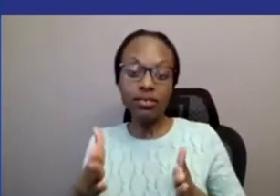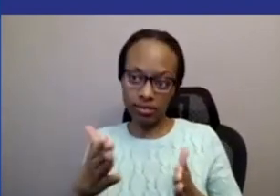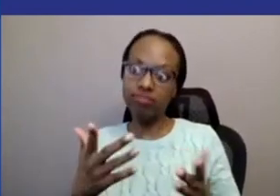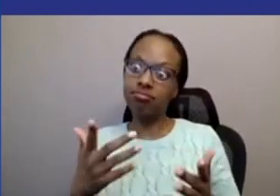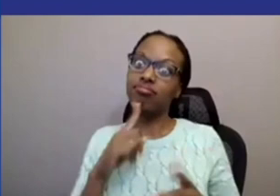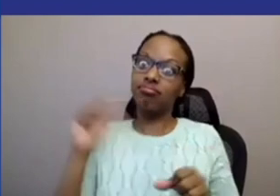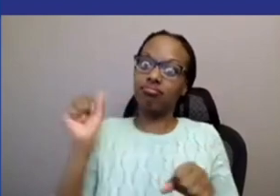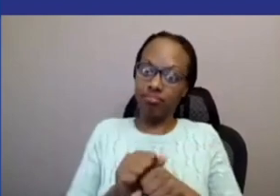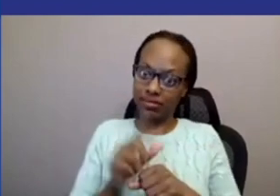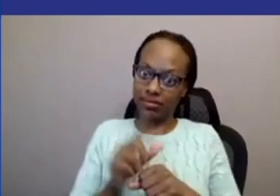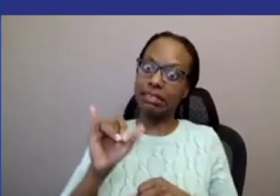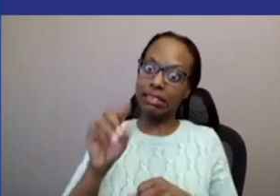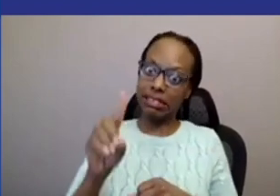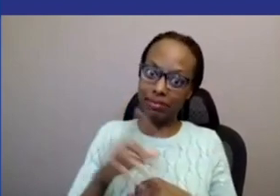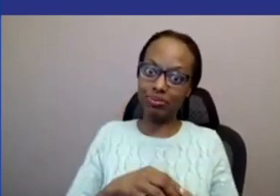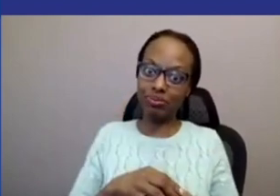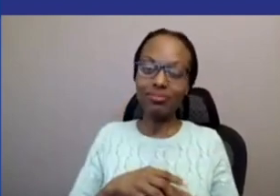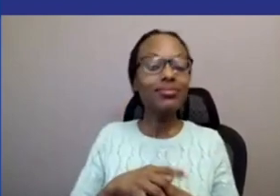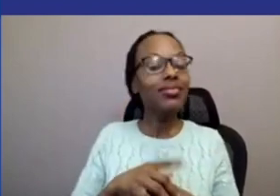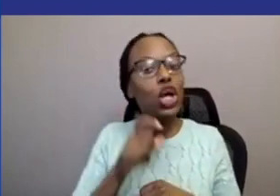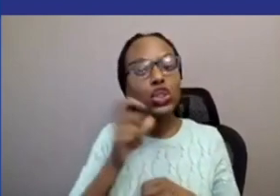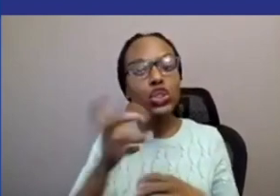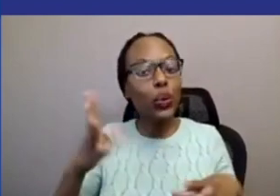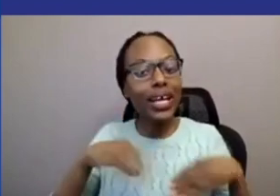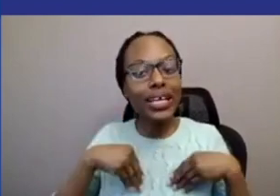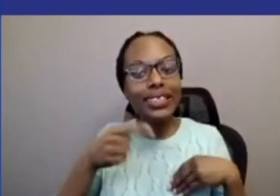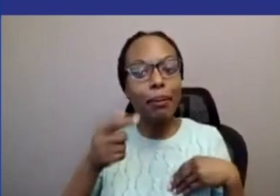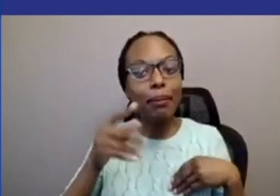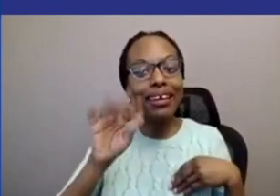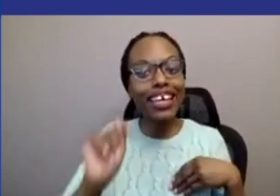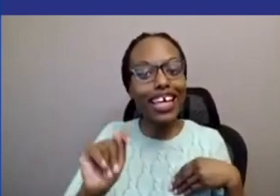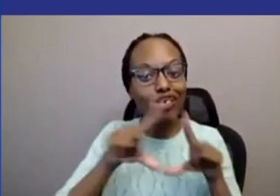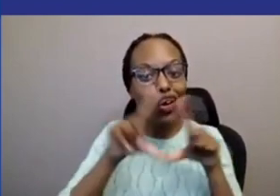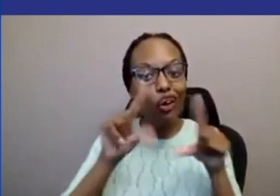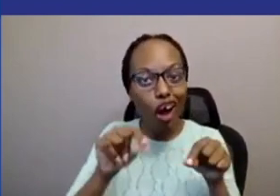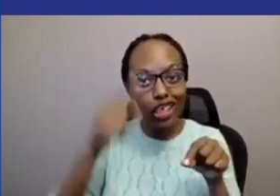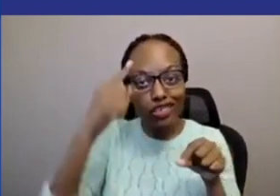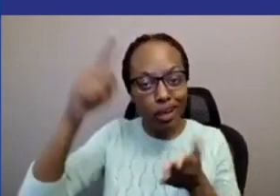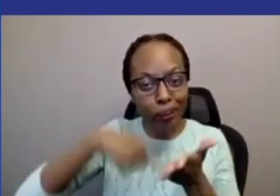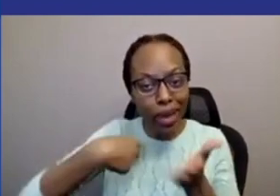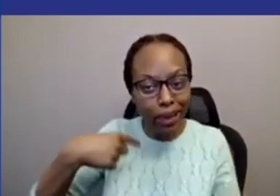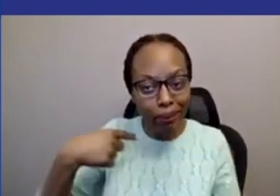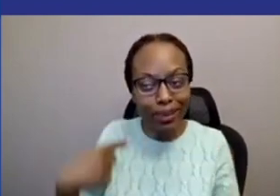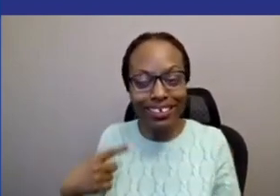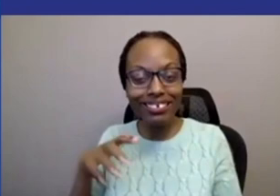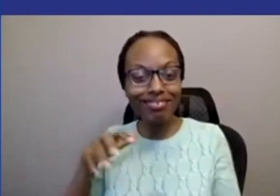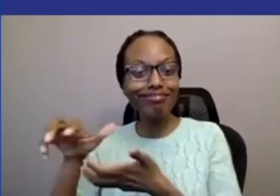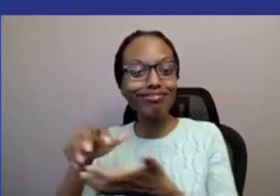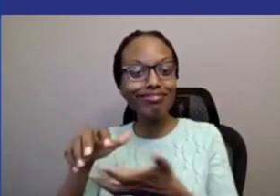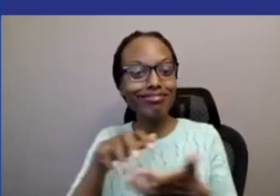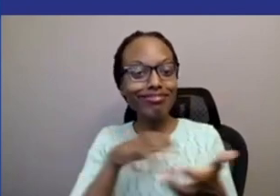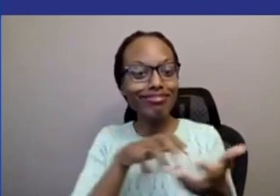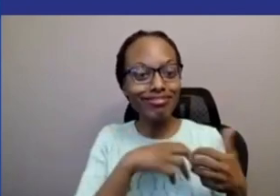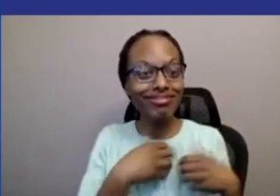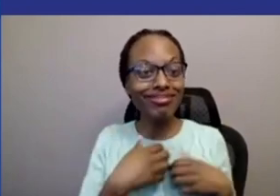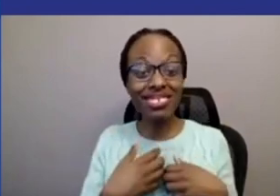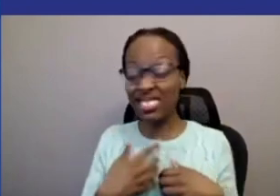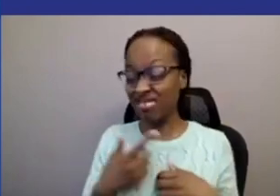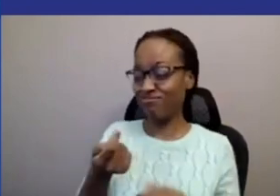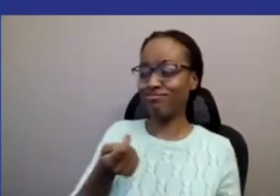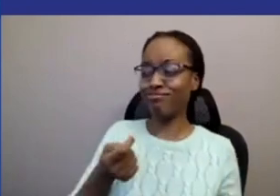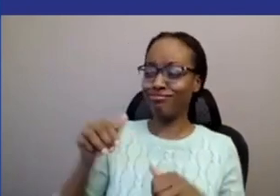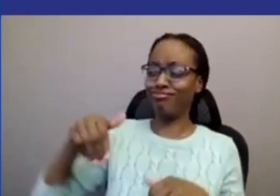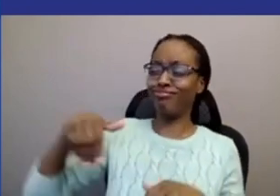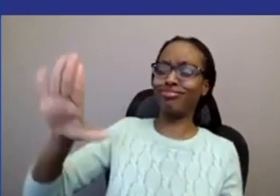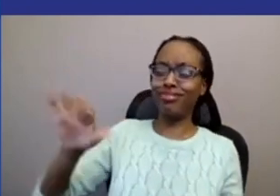not accept gift cards as a form of payment. Get them gift cards out of here.